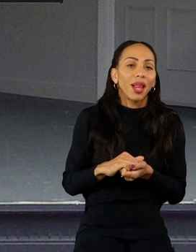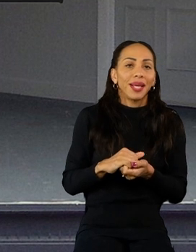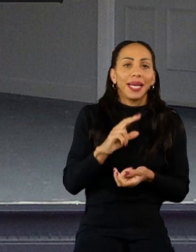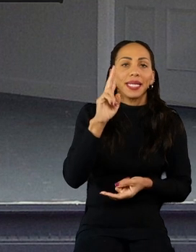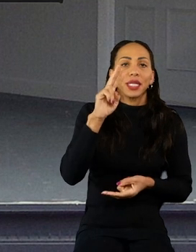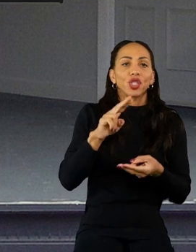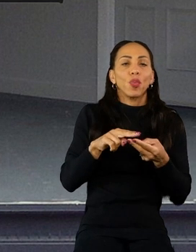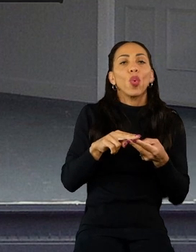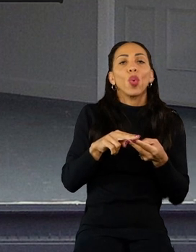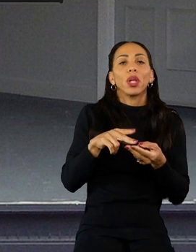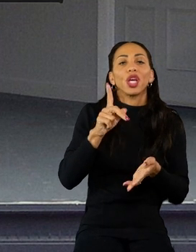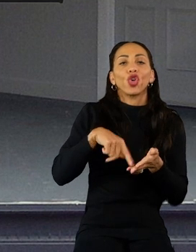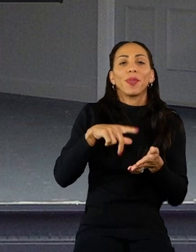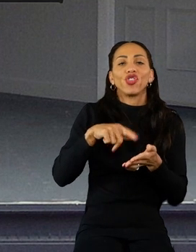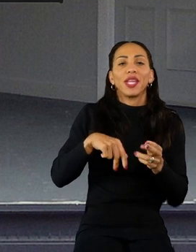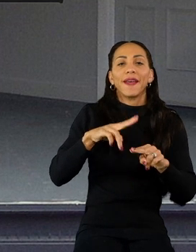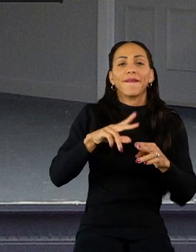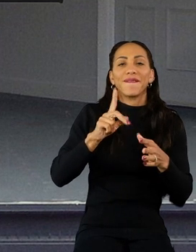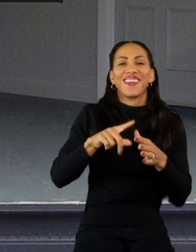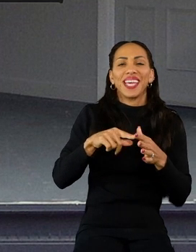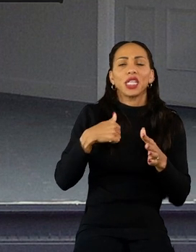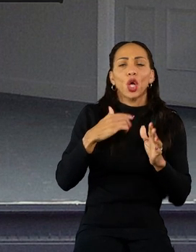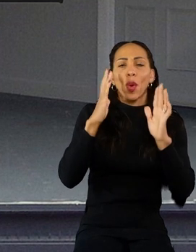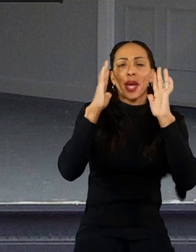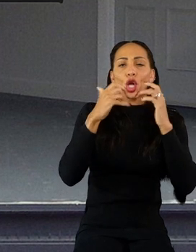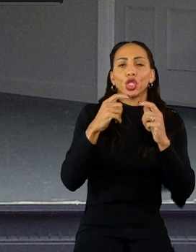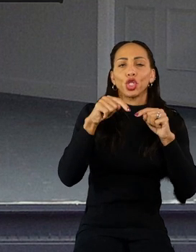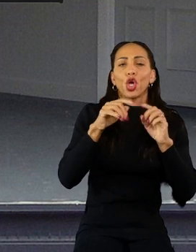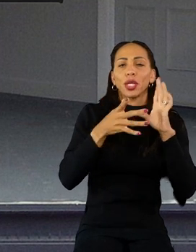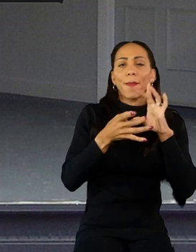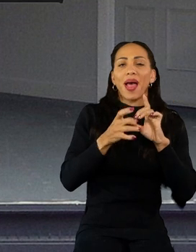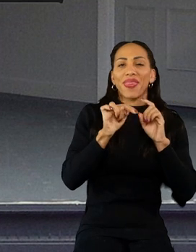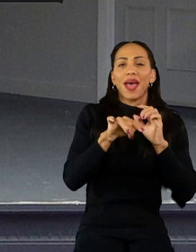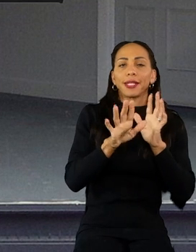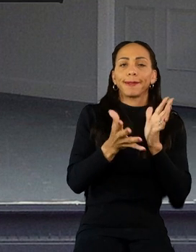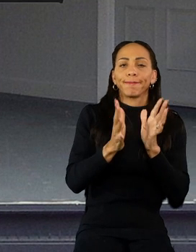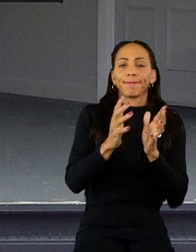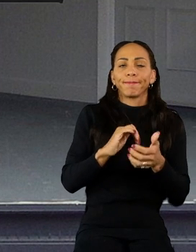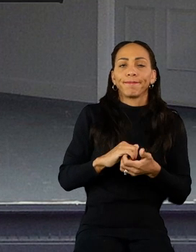it's absolutely possible. We've got quite a small commissioning fee attached to it, so our concern is just